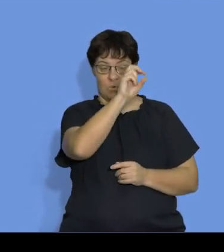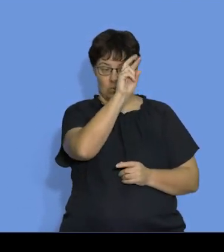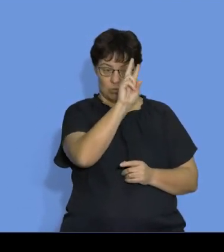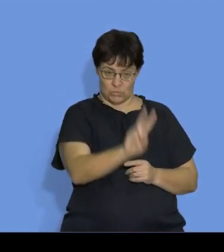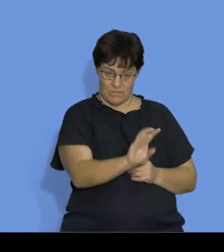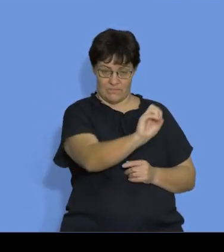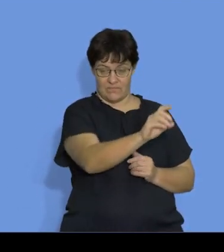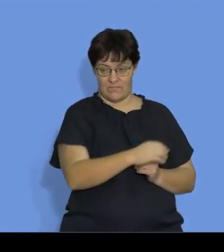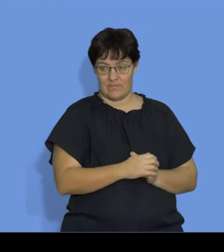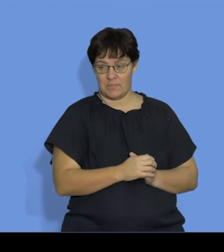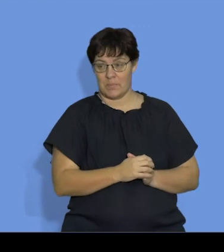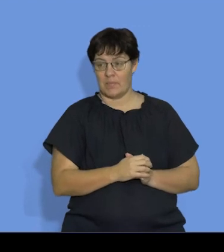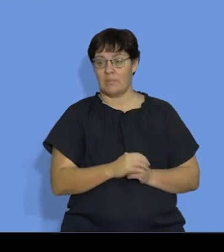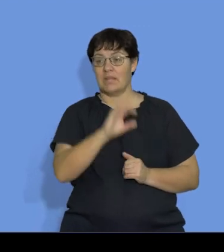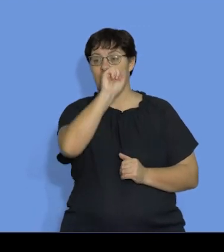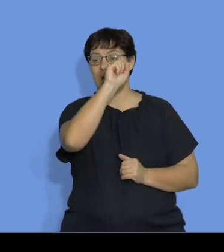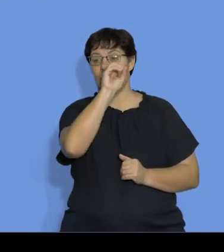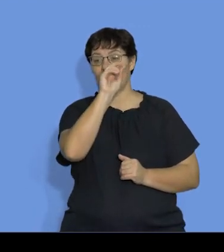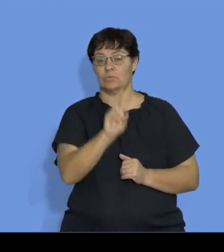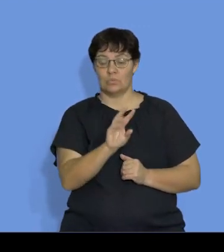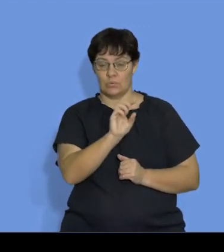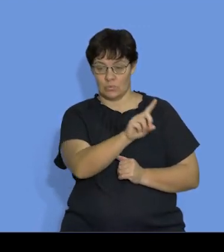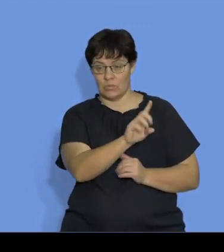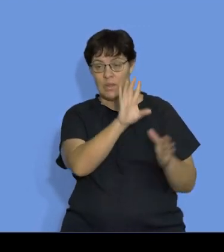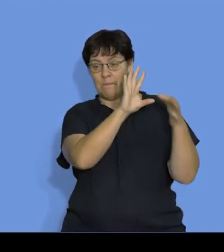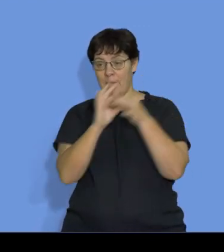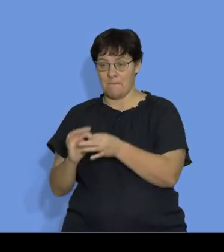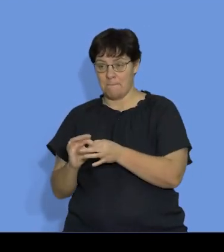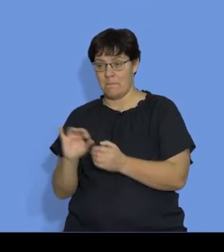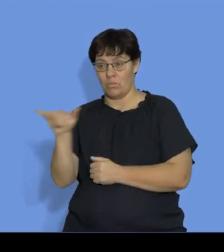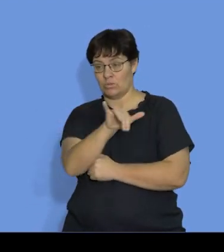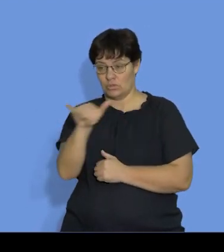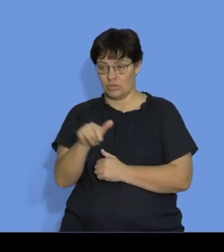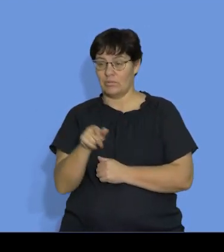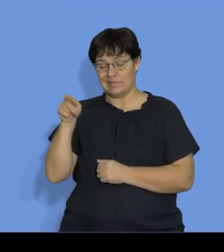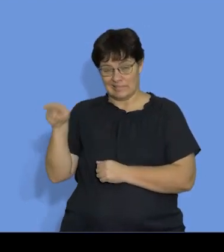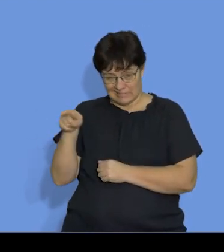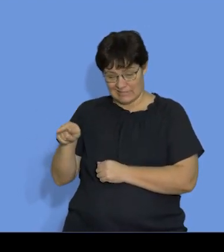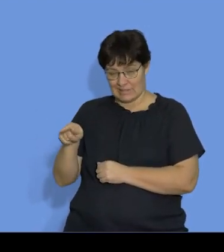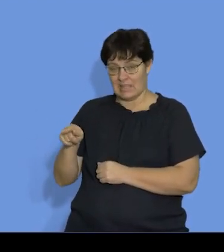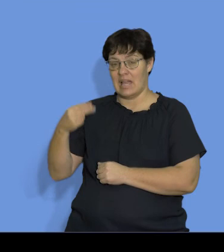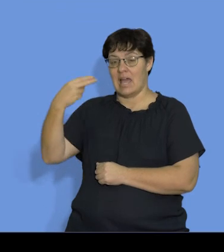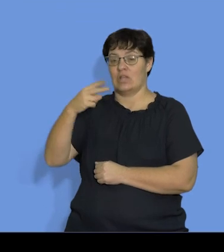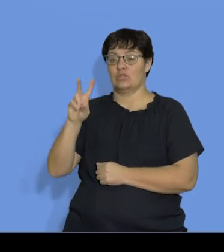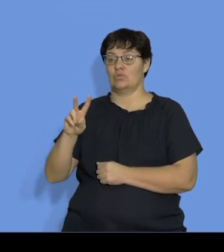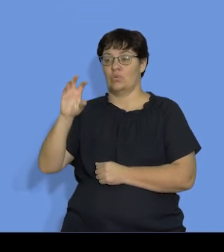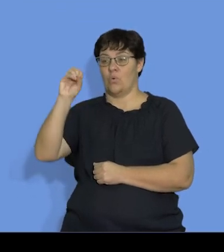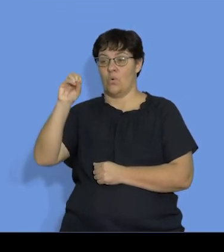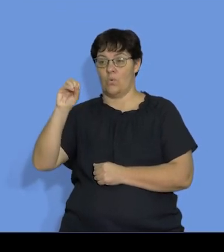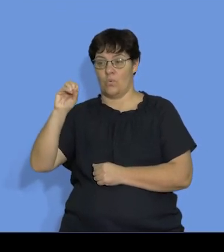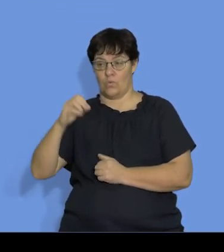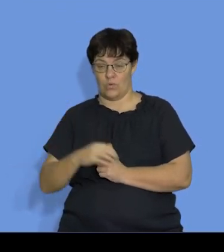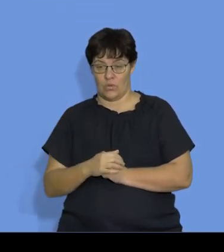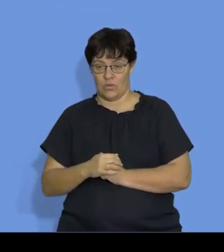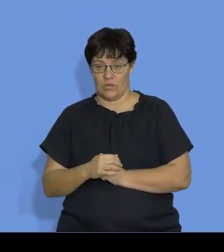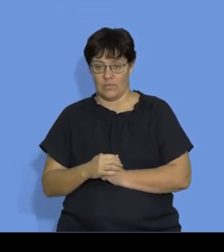but sulfur dioxide goes with which one? It has to do with this one that has to do with hydrogen sulfide. So it means